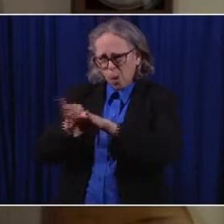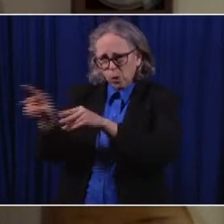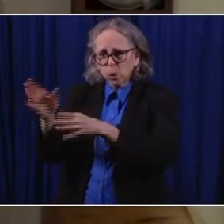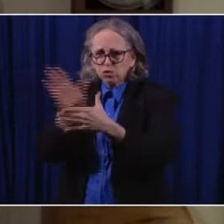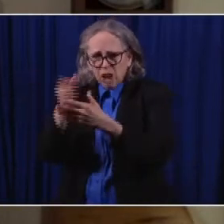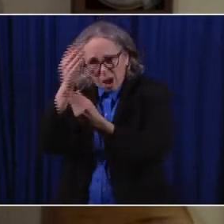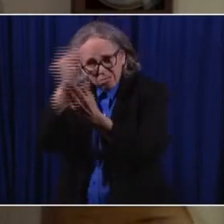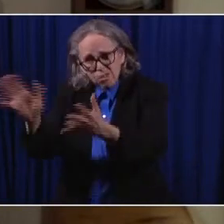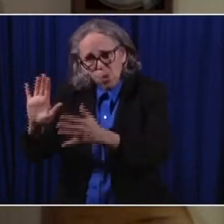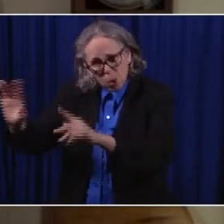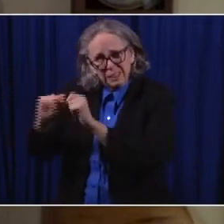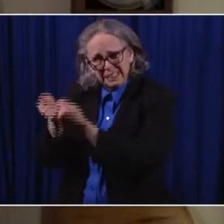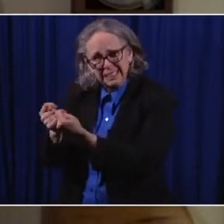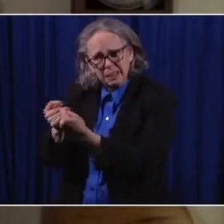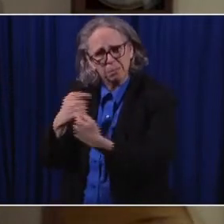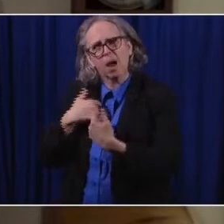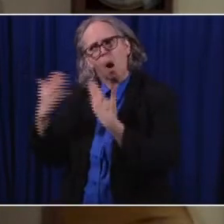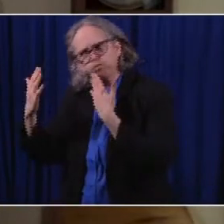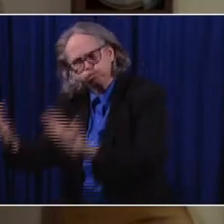appreciate that, and we hope the